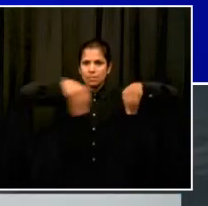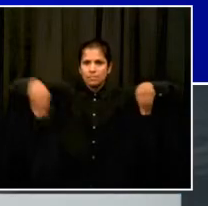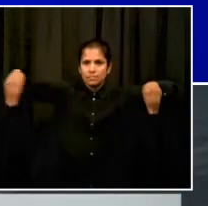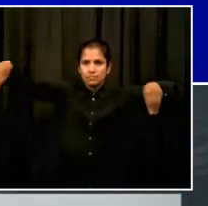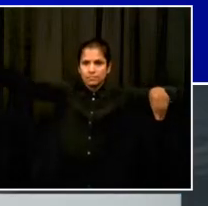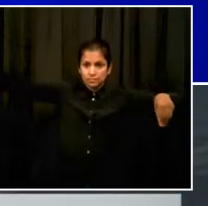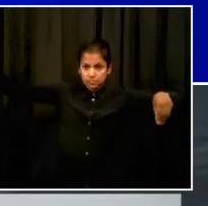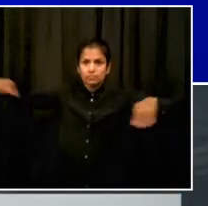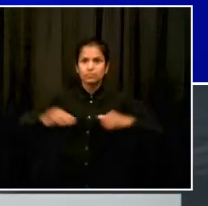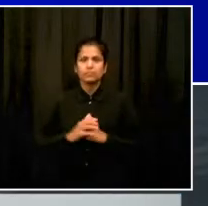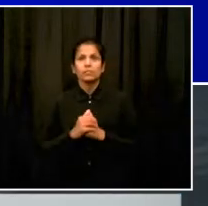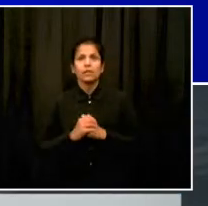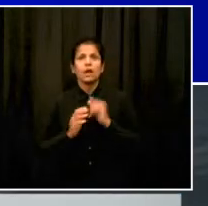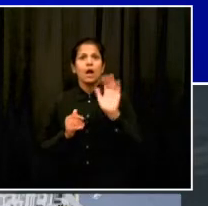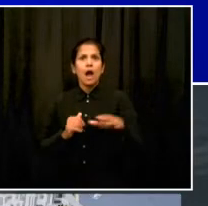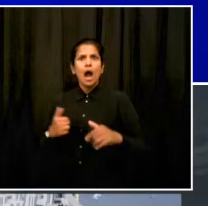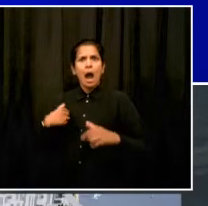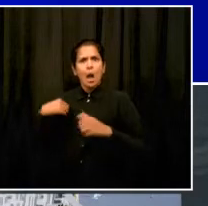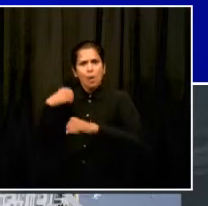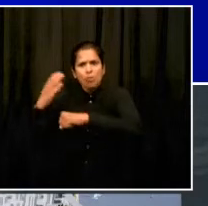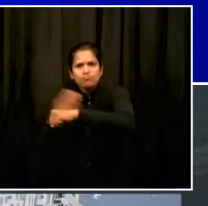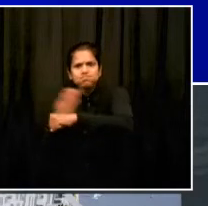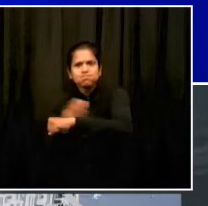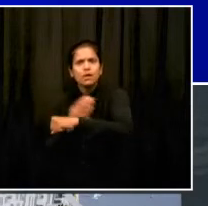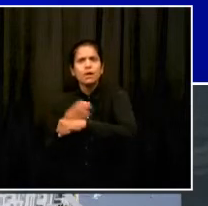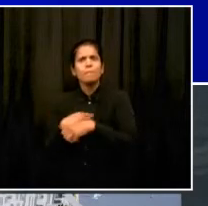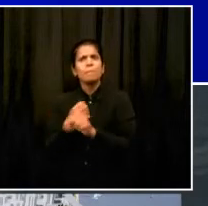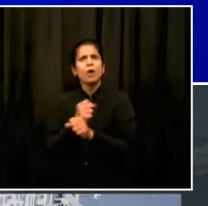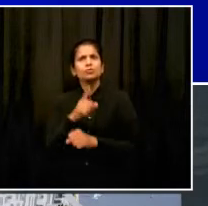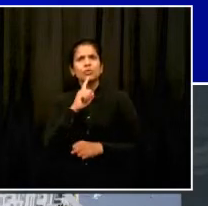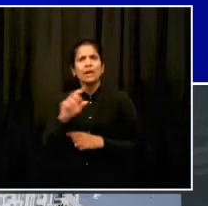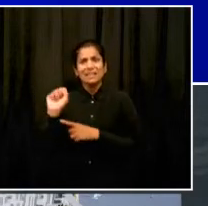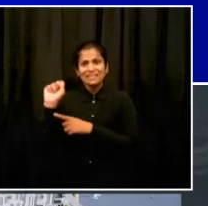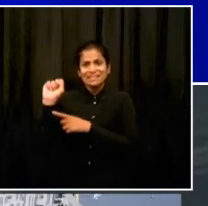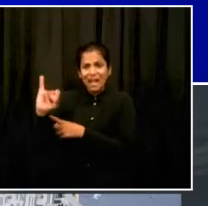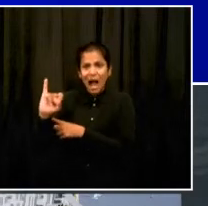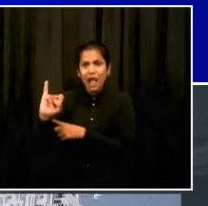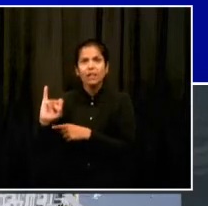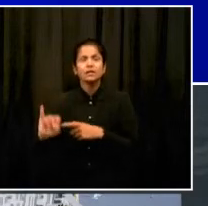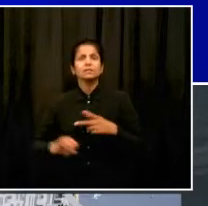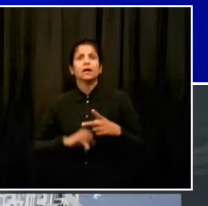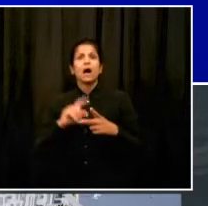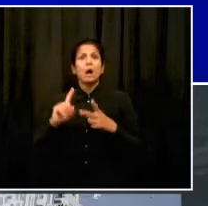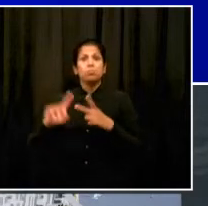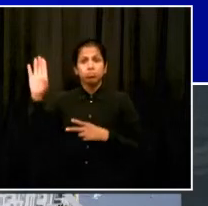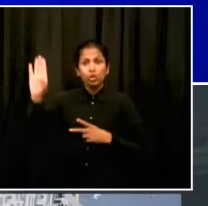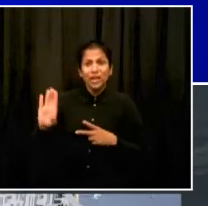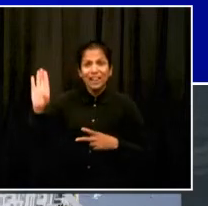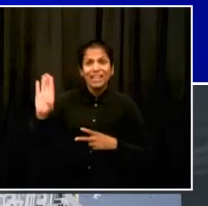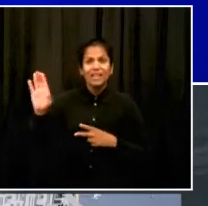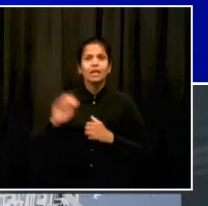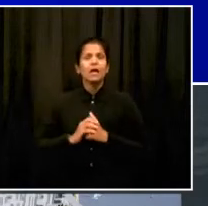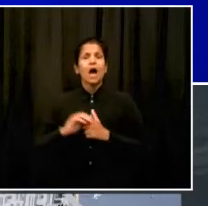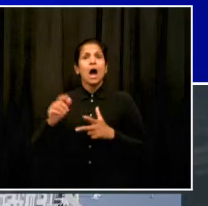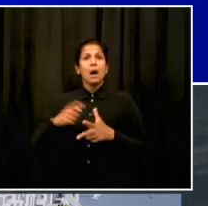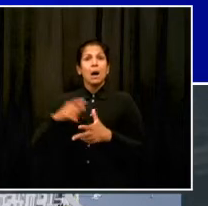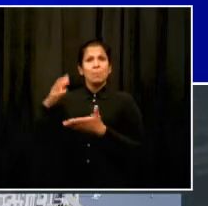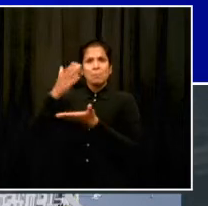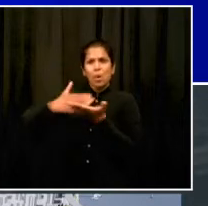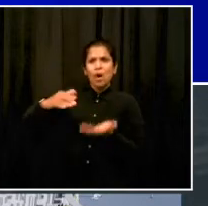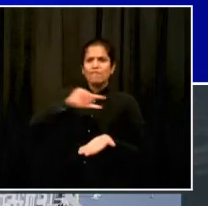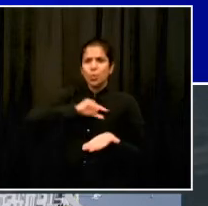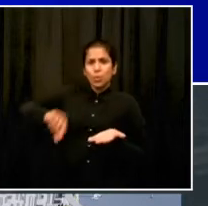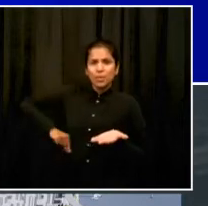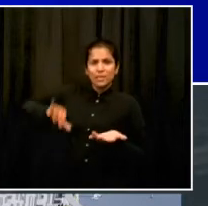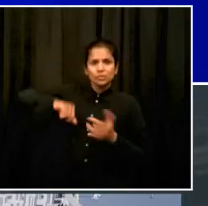design, and completing a new T-groin in Seagate, Brooklyn to reduce erosion. There's much more to come. This fall, we will be